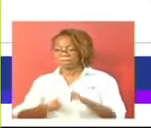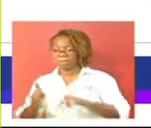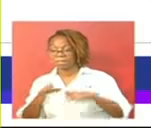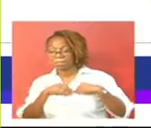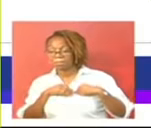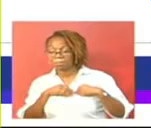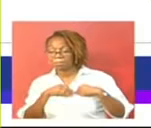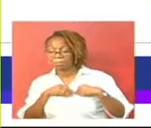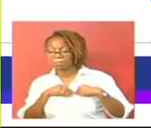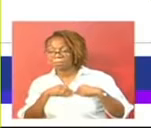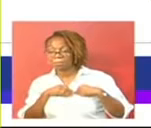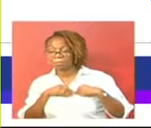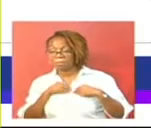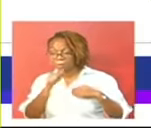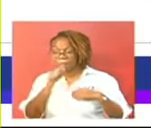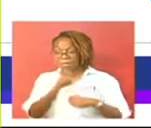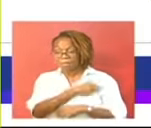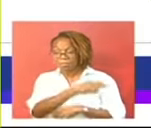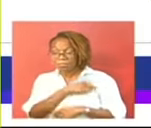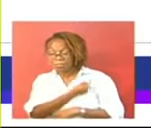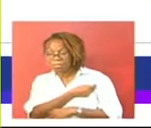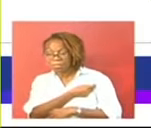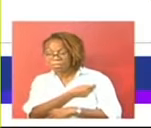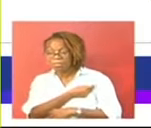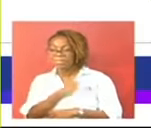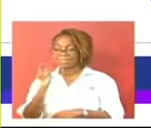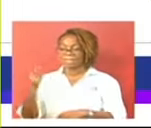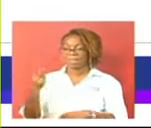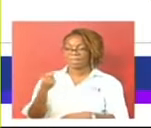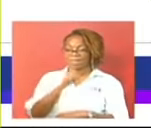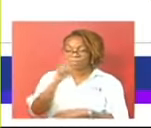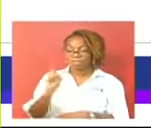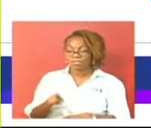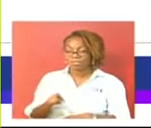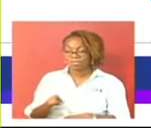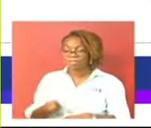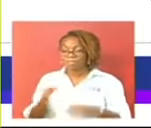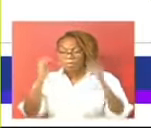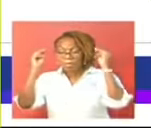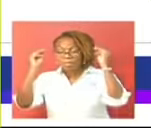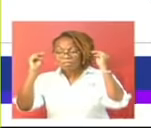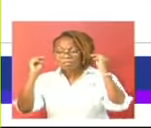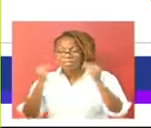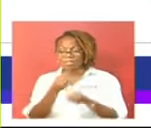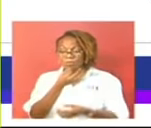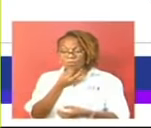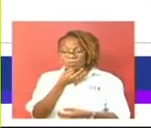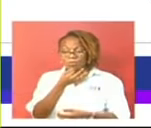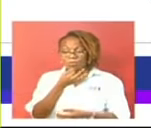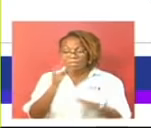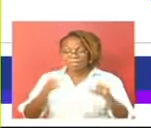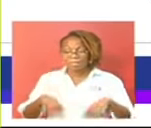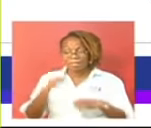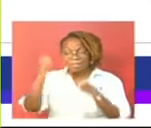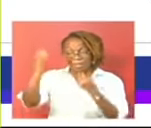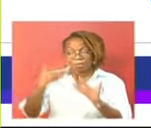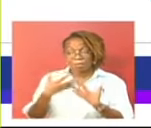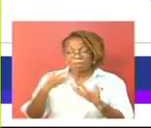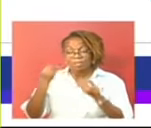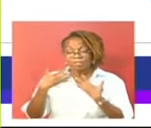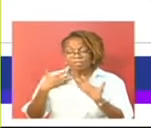second question is, how close is the ministry to having enough data on the number of deaths from the HDU